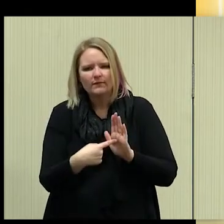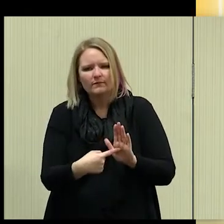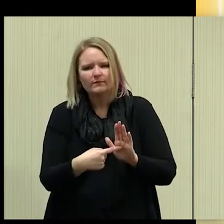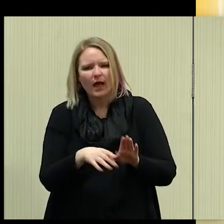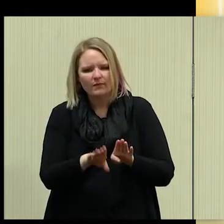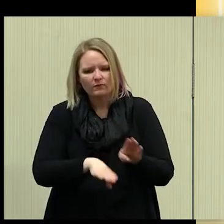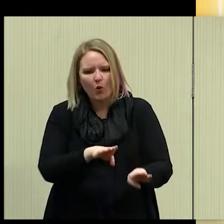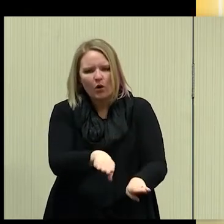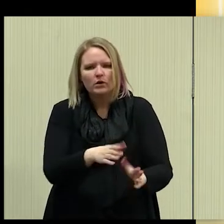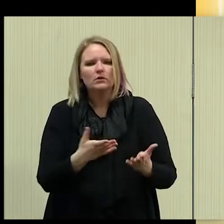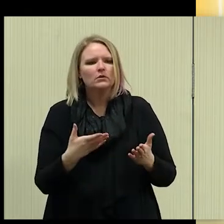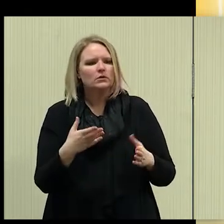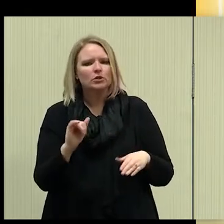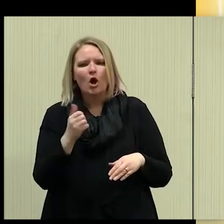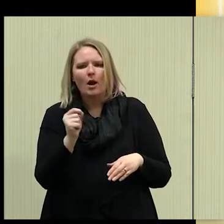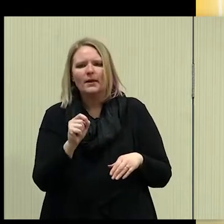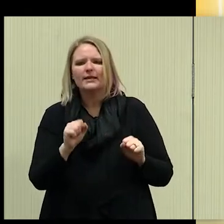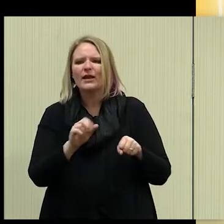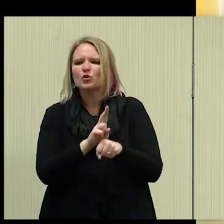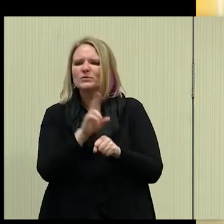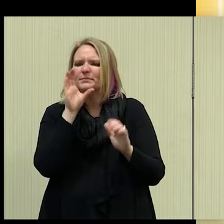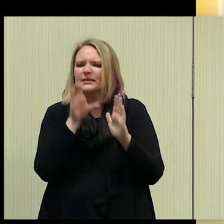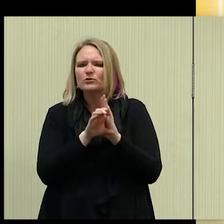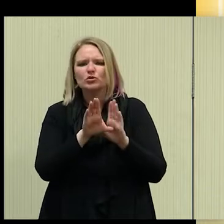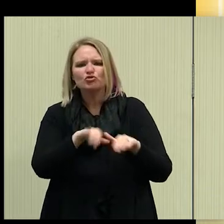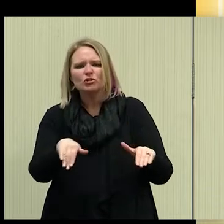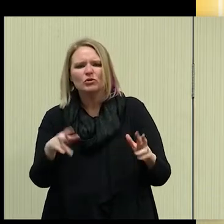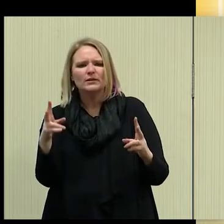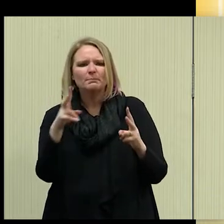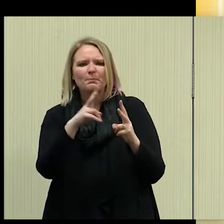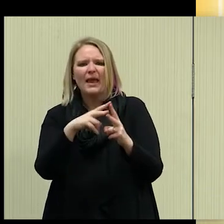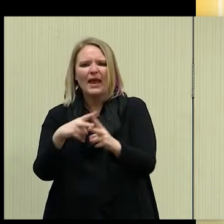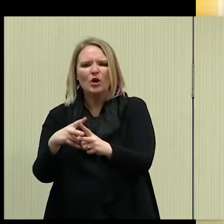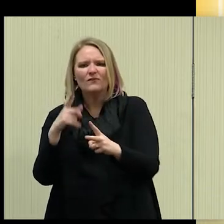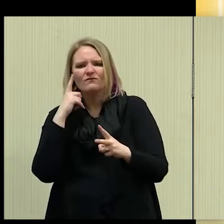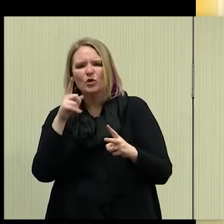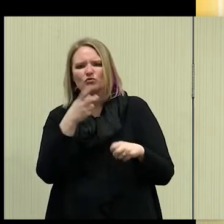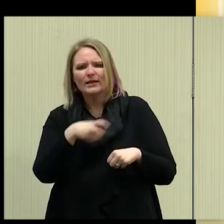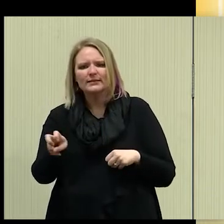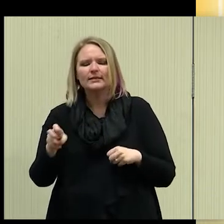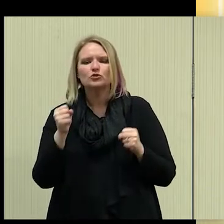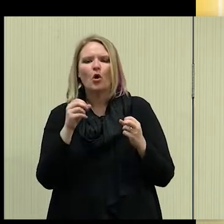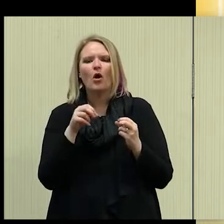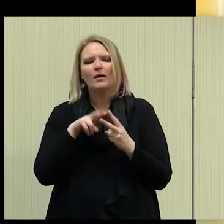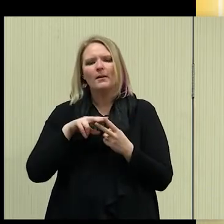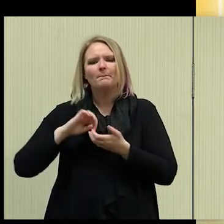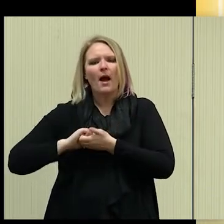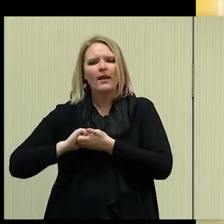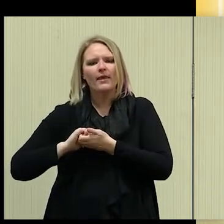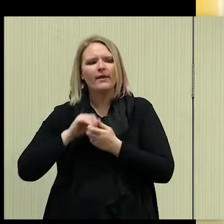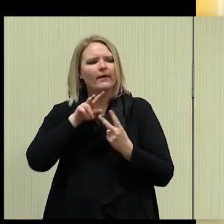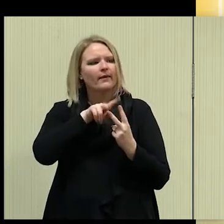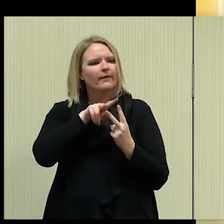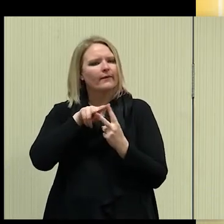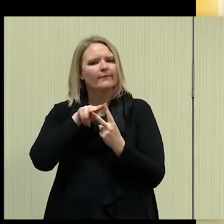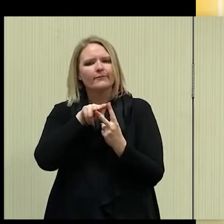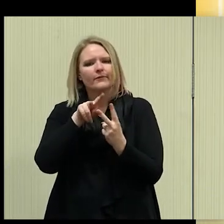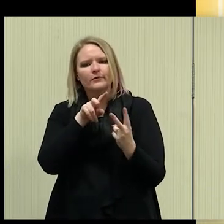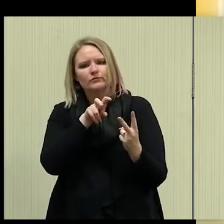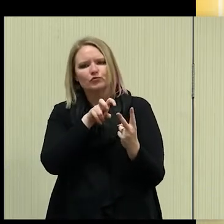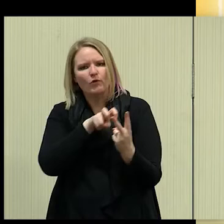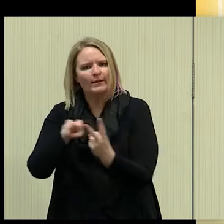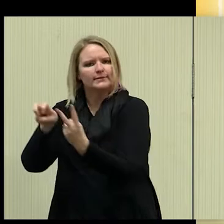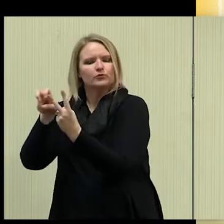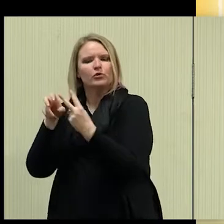carpet. You could use pictures of children and pair them up for transition, so having children move as a buddy system. And you might have to